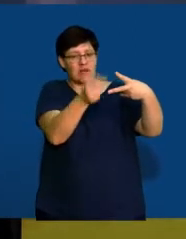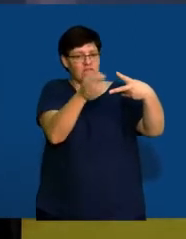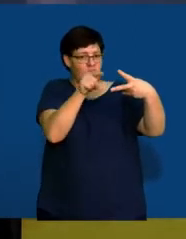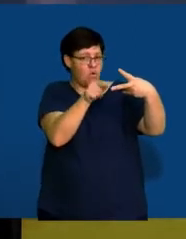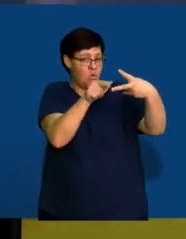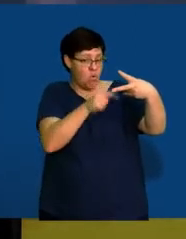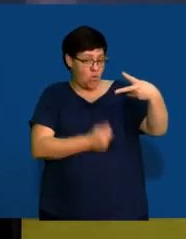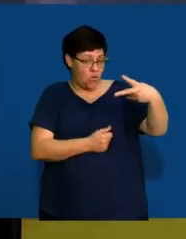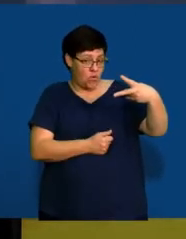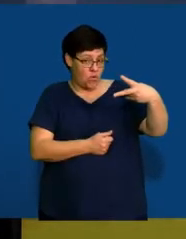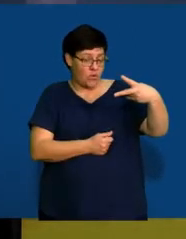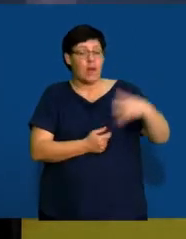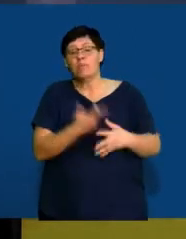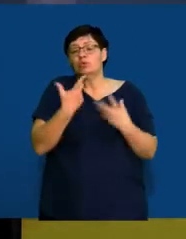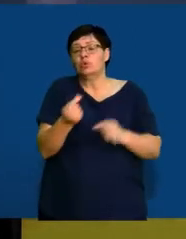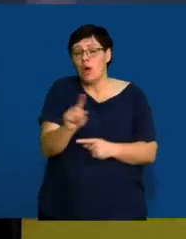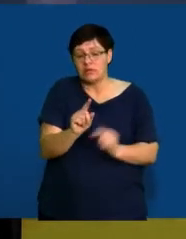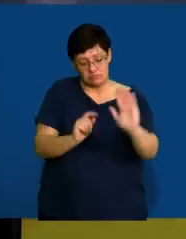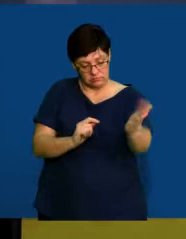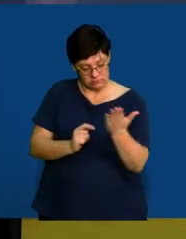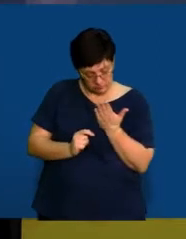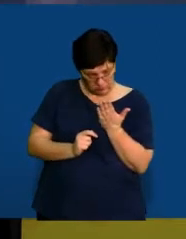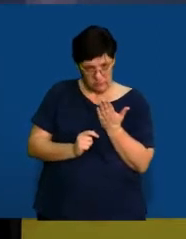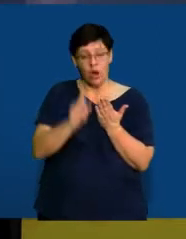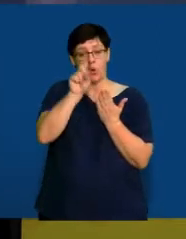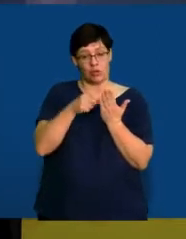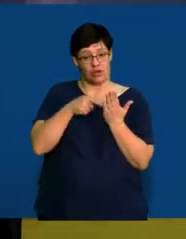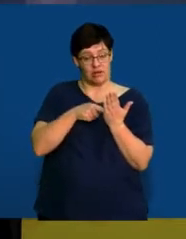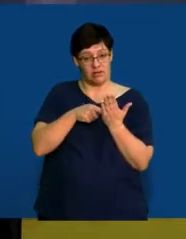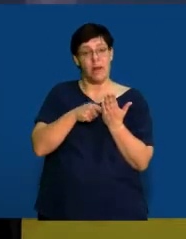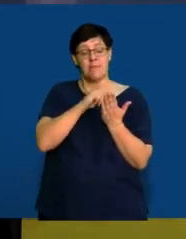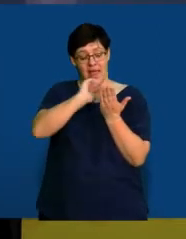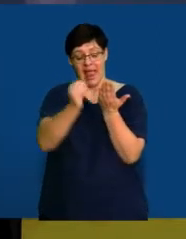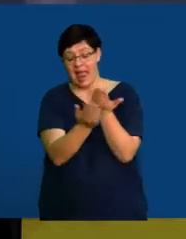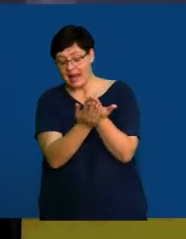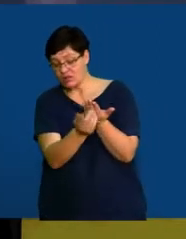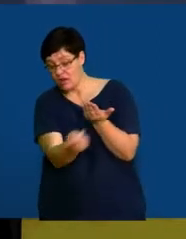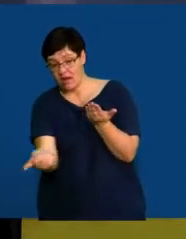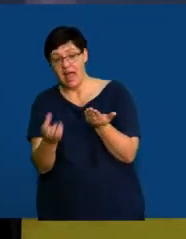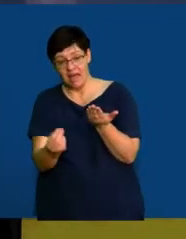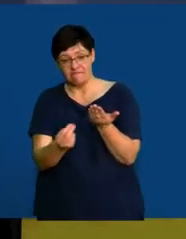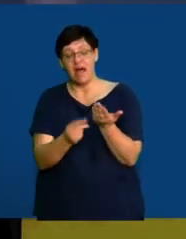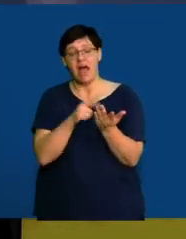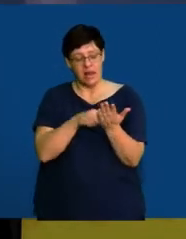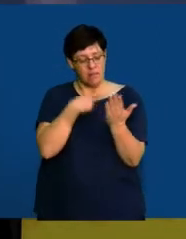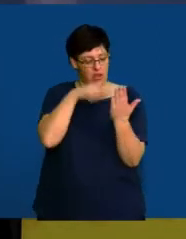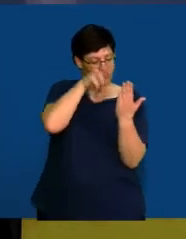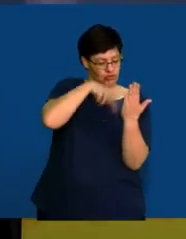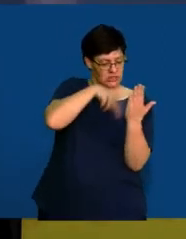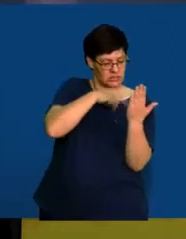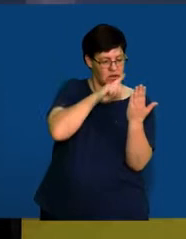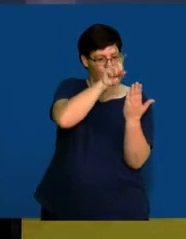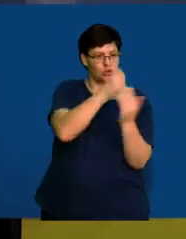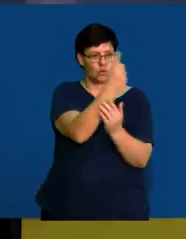do? Once receiving my question paper, I will have my annexure and question paper and start reading question